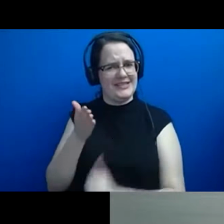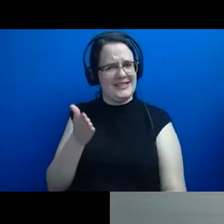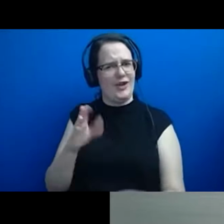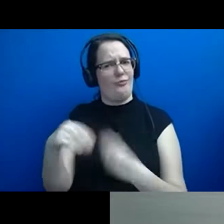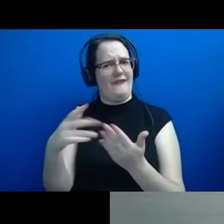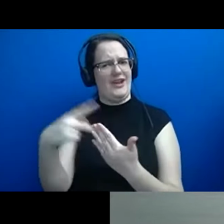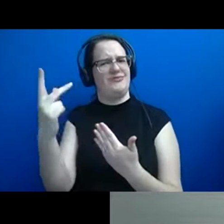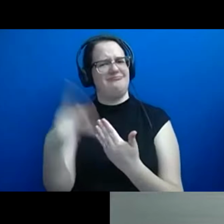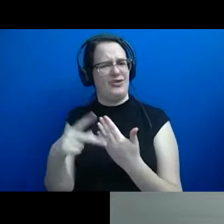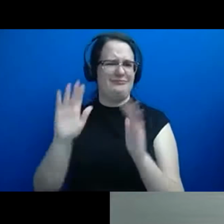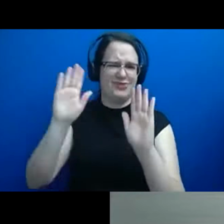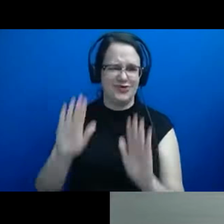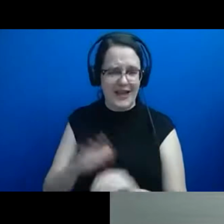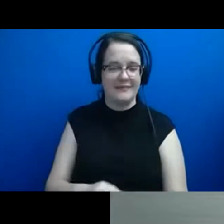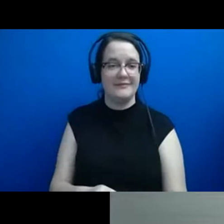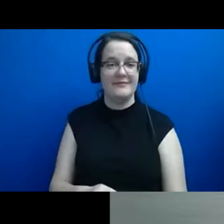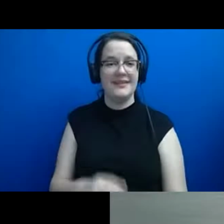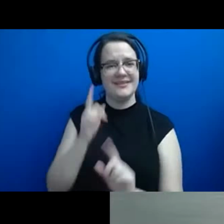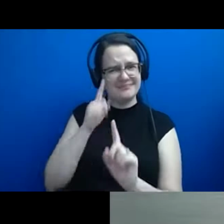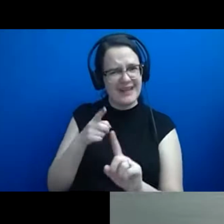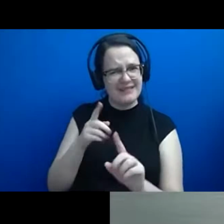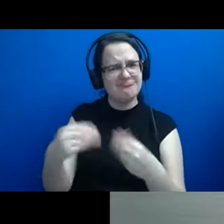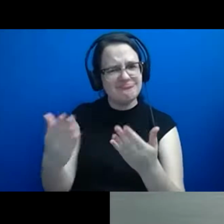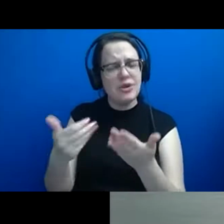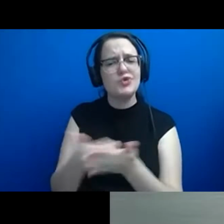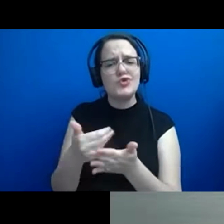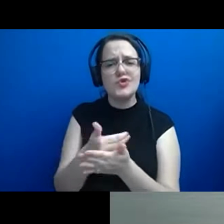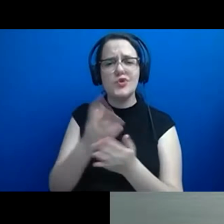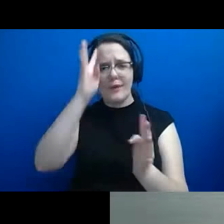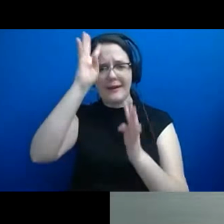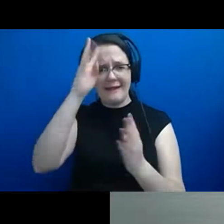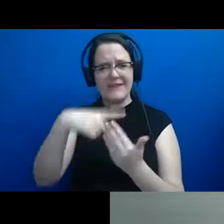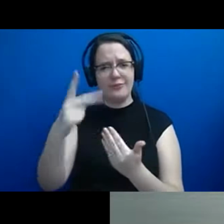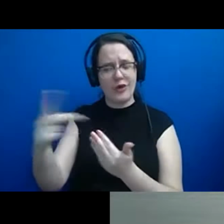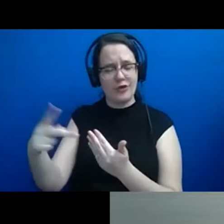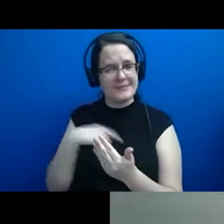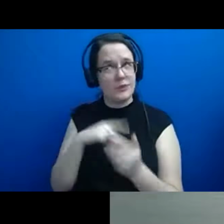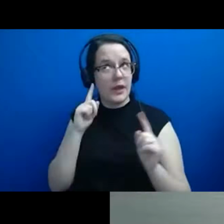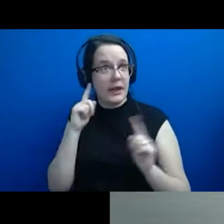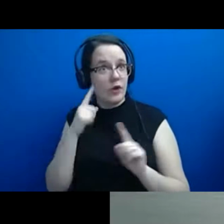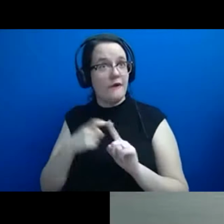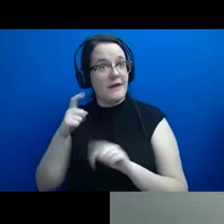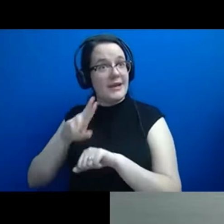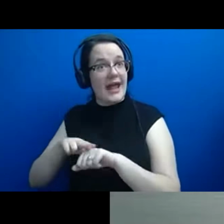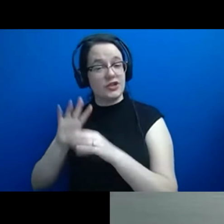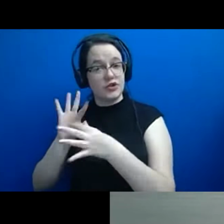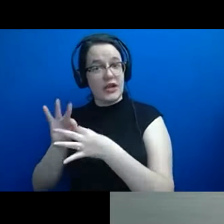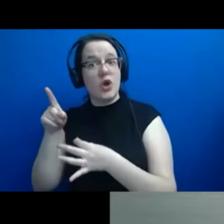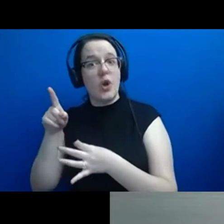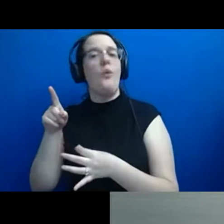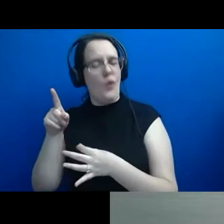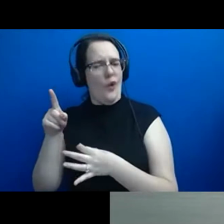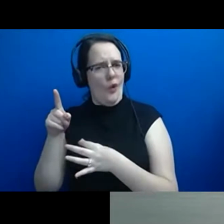programming, to bring new and innovative programs that we hear about through our national connections into our community. Pretty